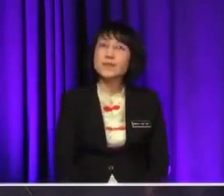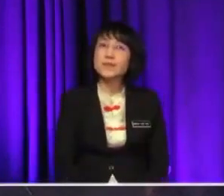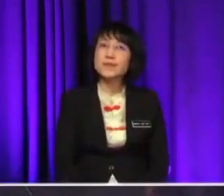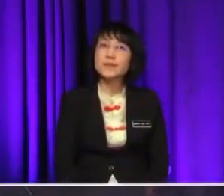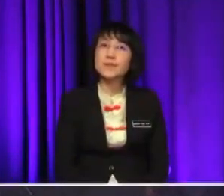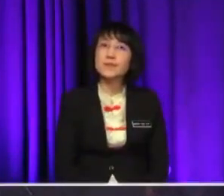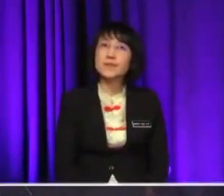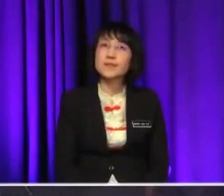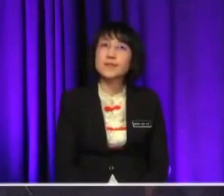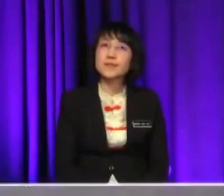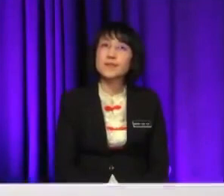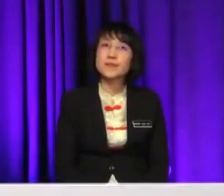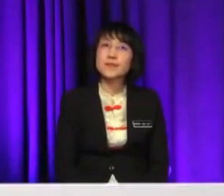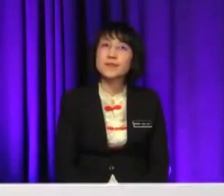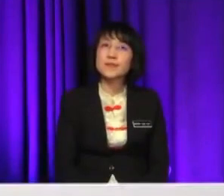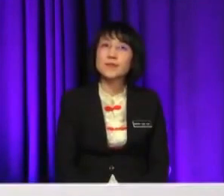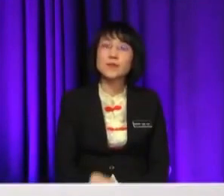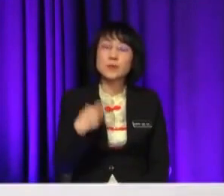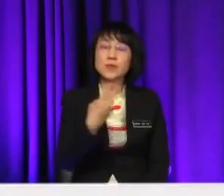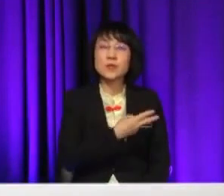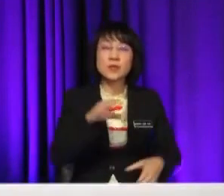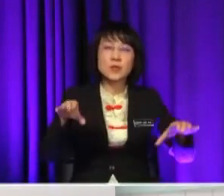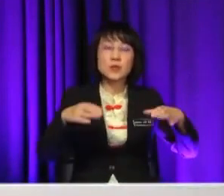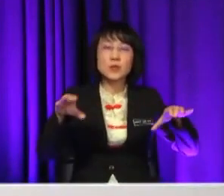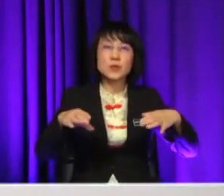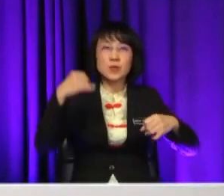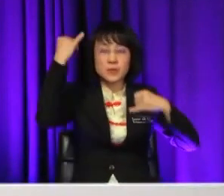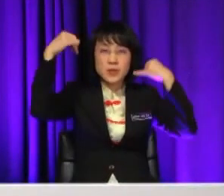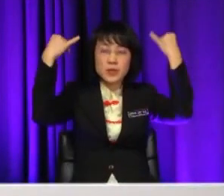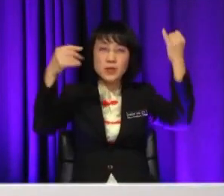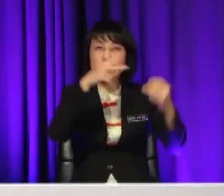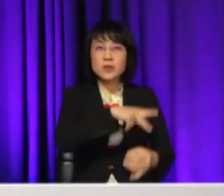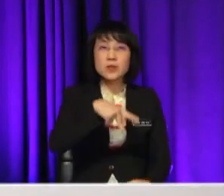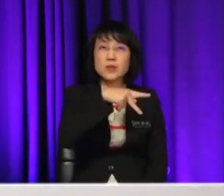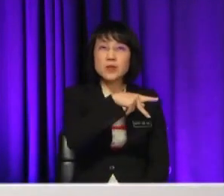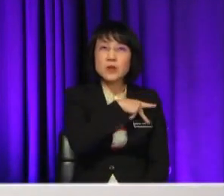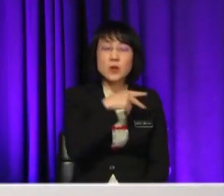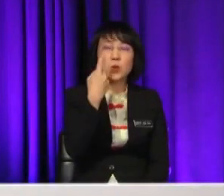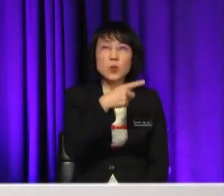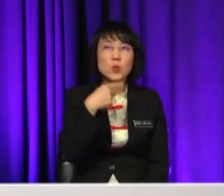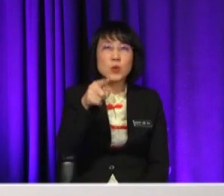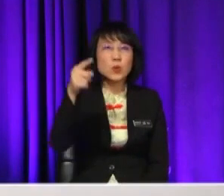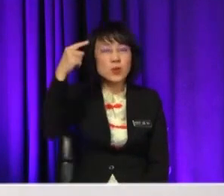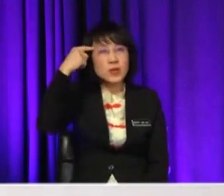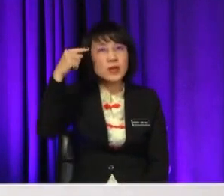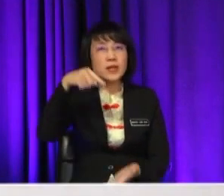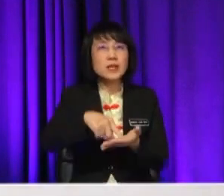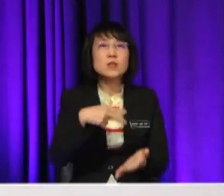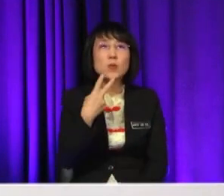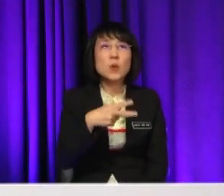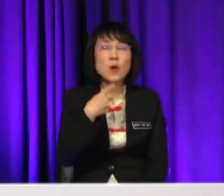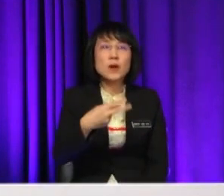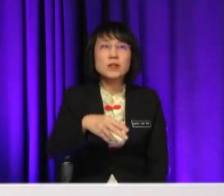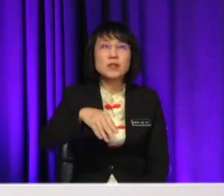doing mostly imagery, personification. Who do you think this voice belongs to? And maybe we can look